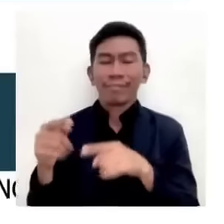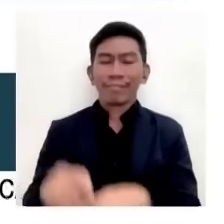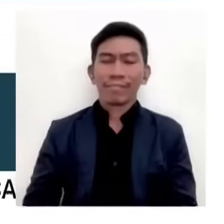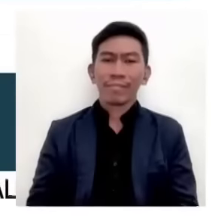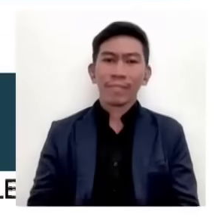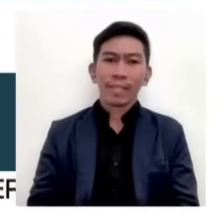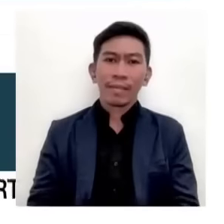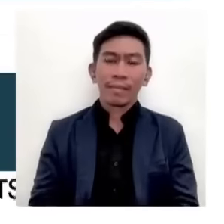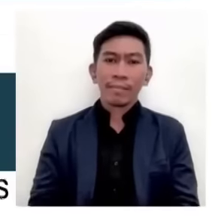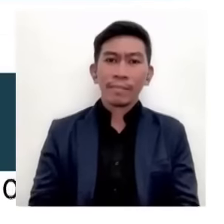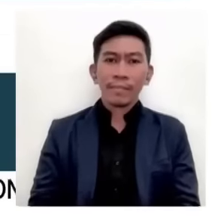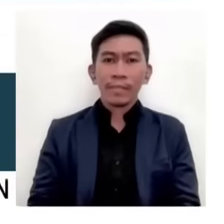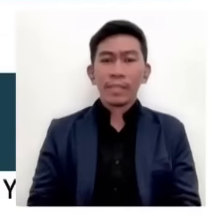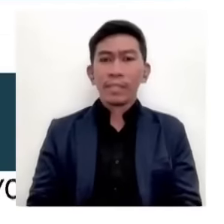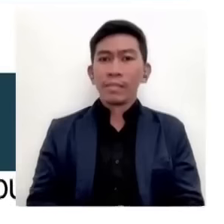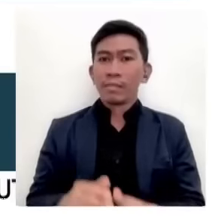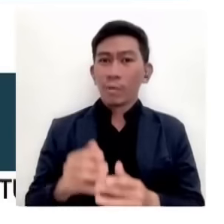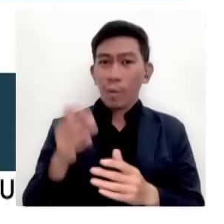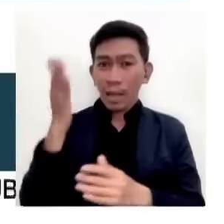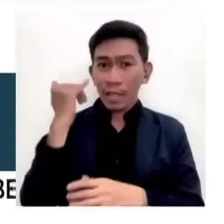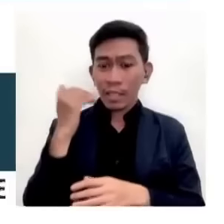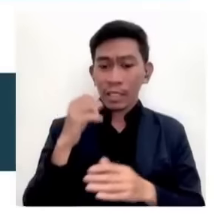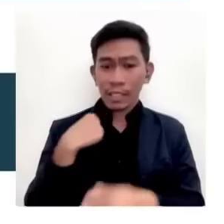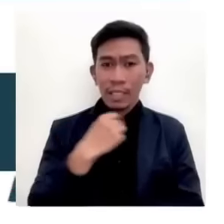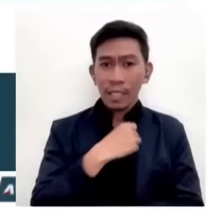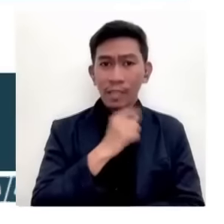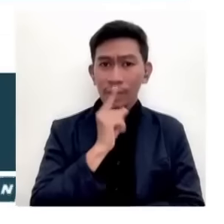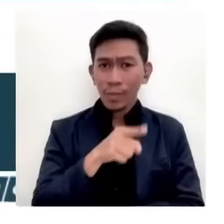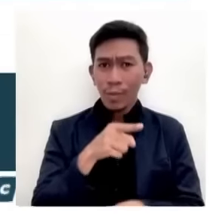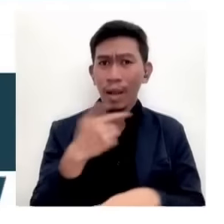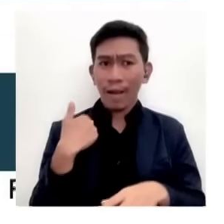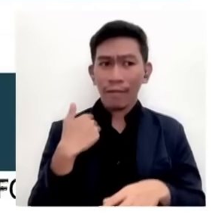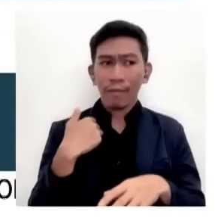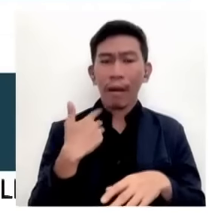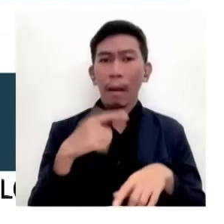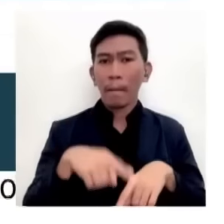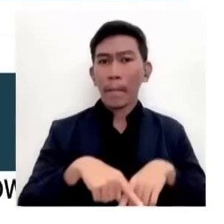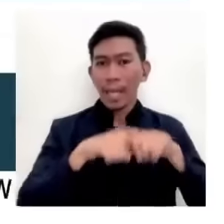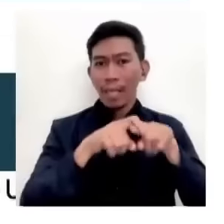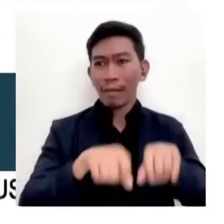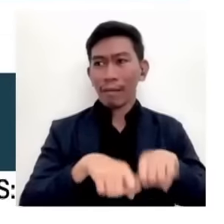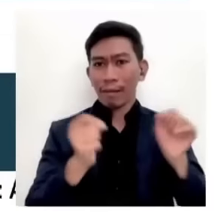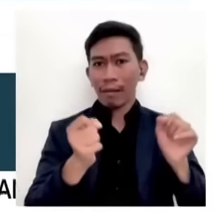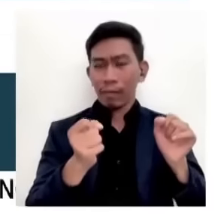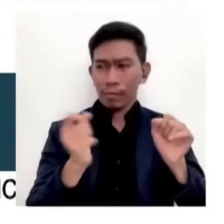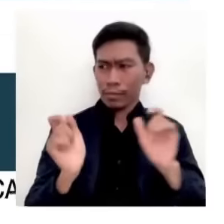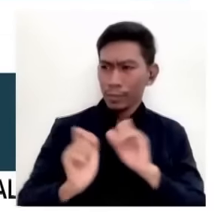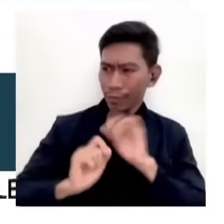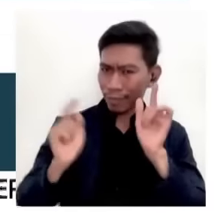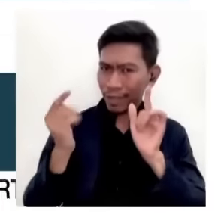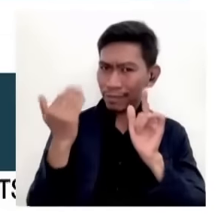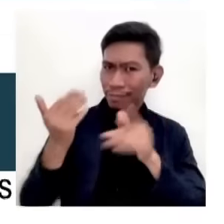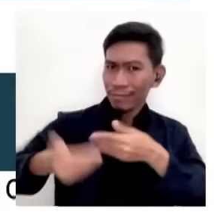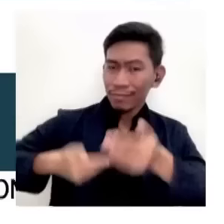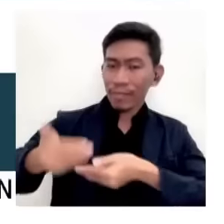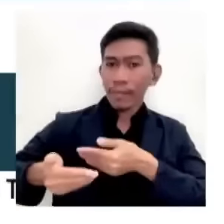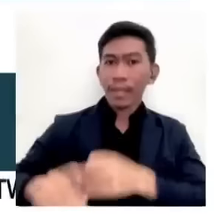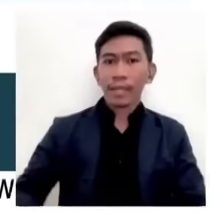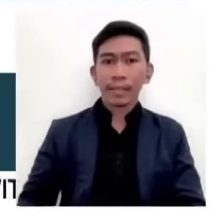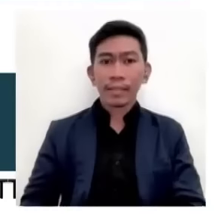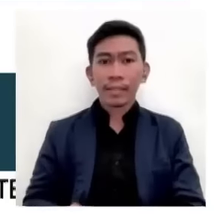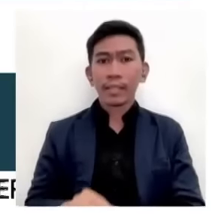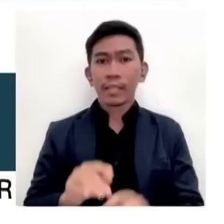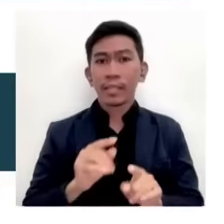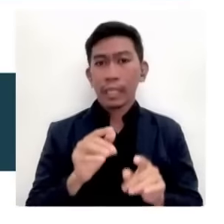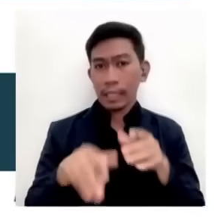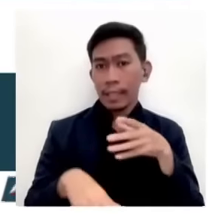in this activity, because we were on break. We were all caught by surprise. And if I may add also, Carmina, there